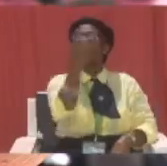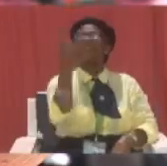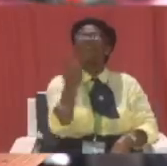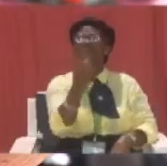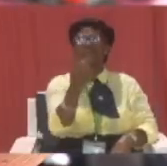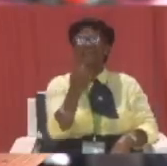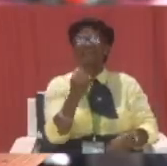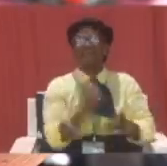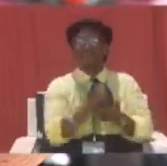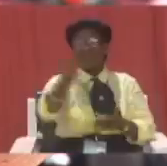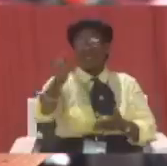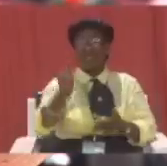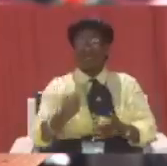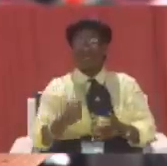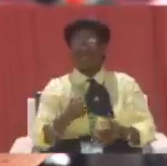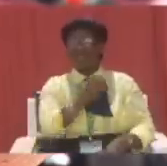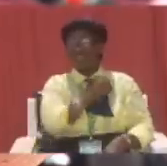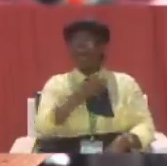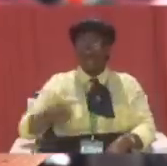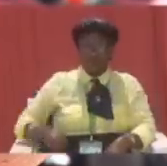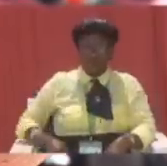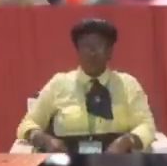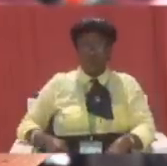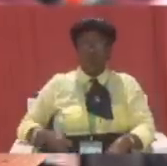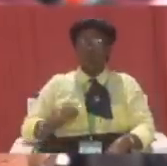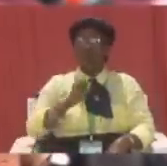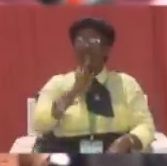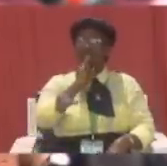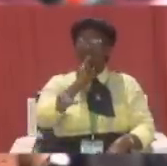Jacob is a sign